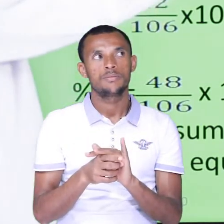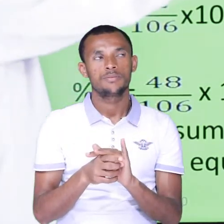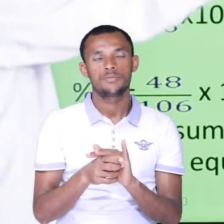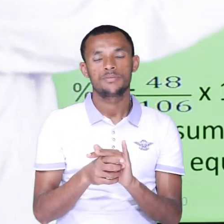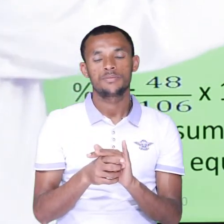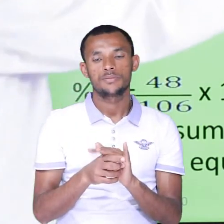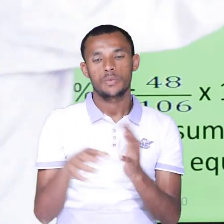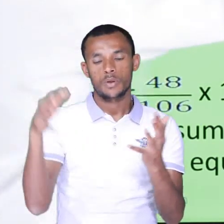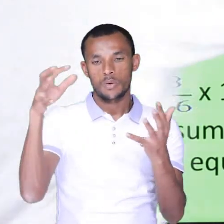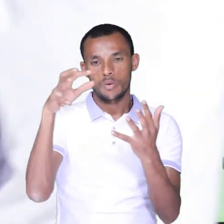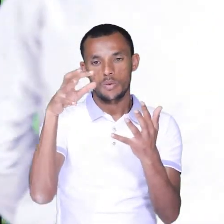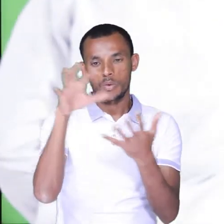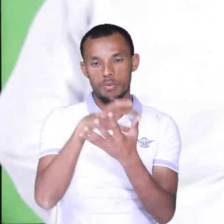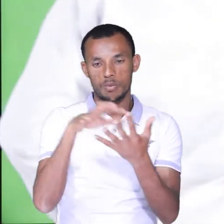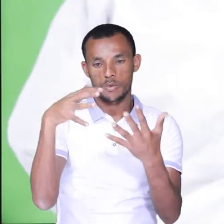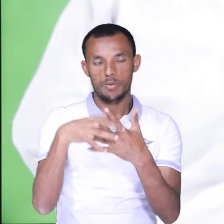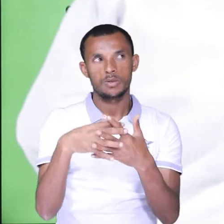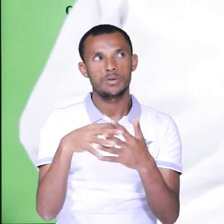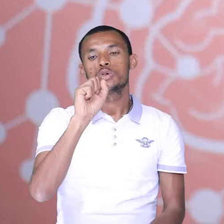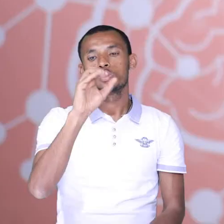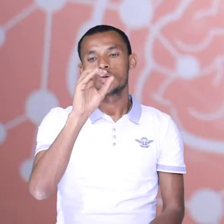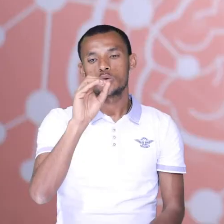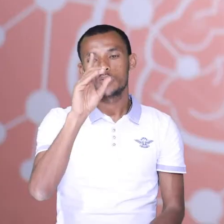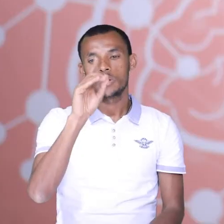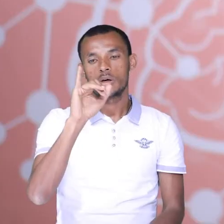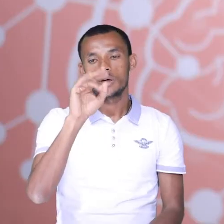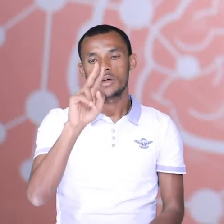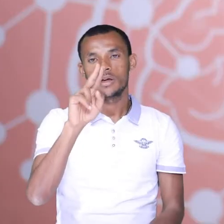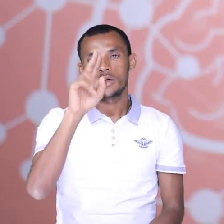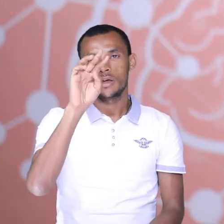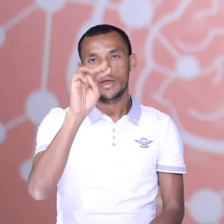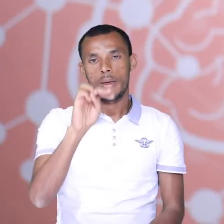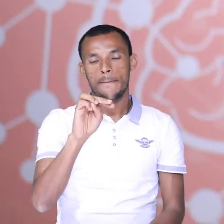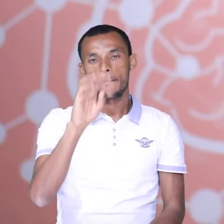is composed of sodium carbonate, as you remember this one. Sodium